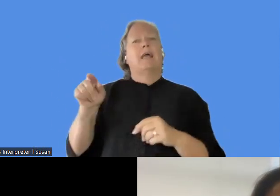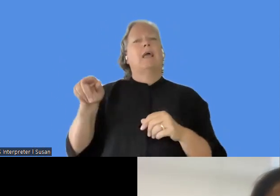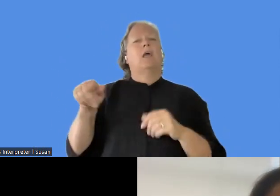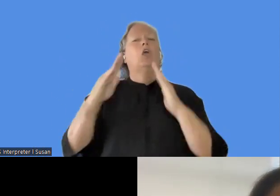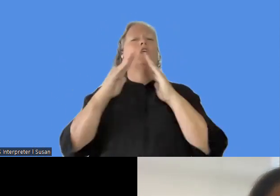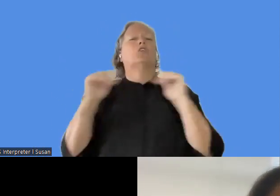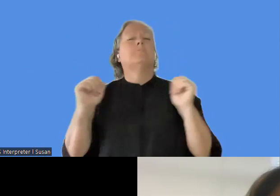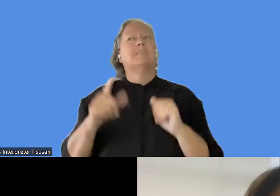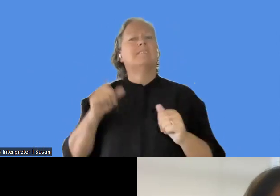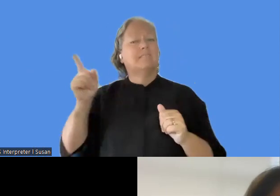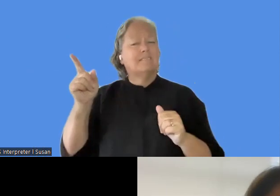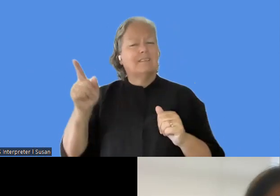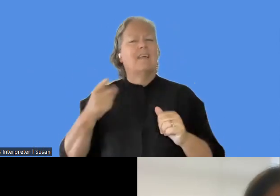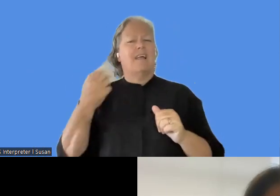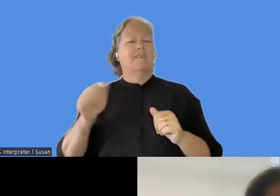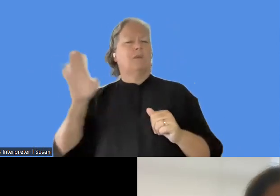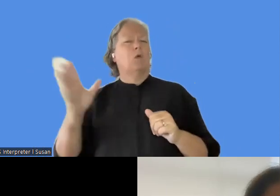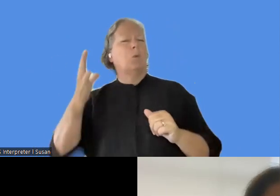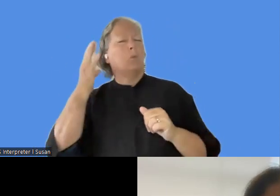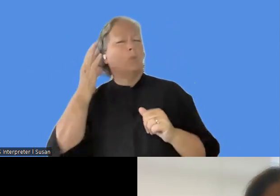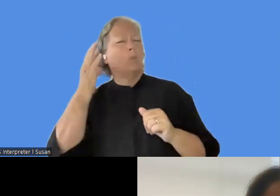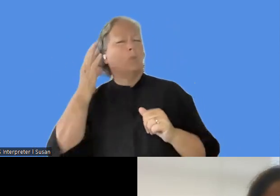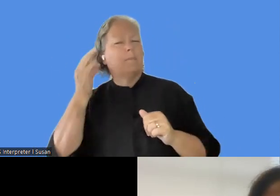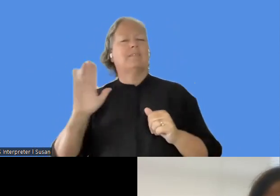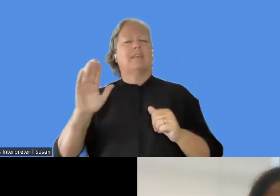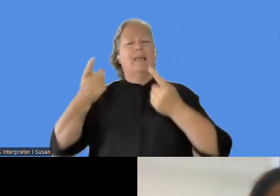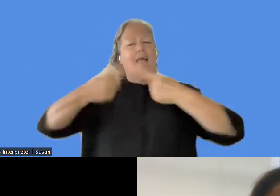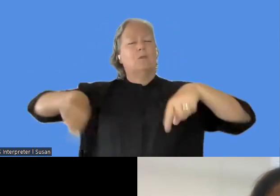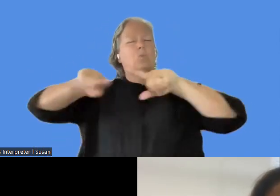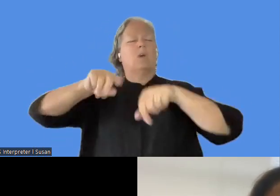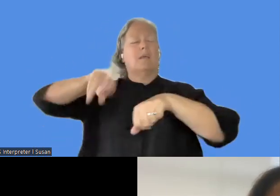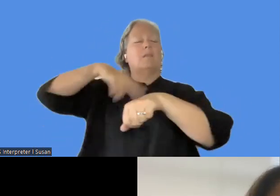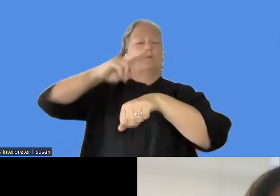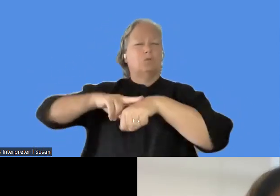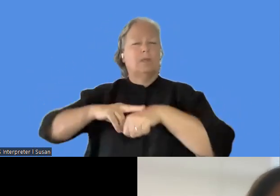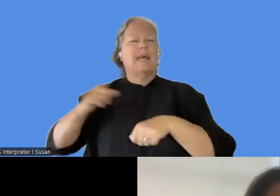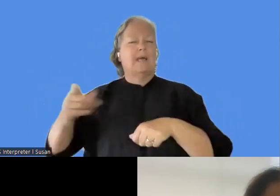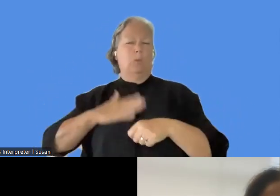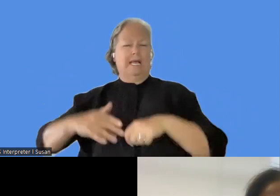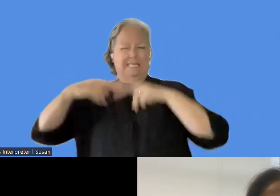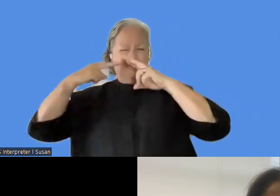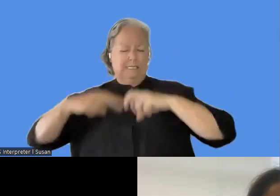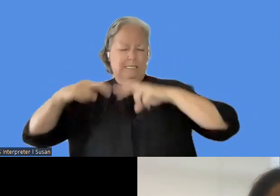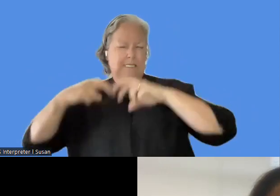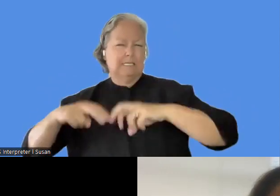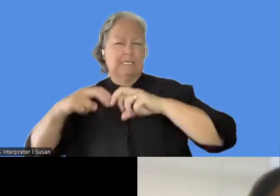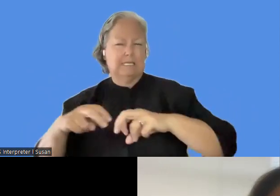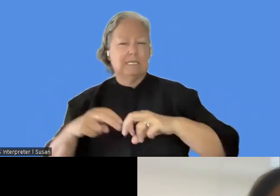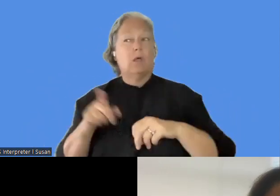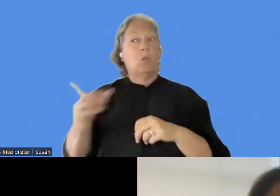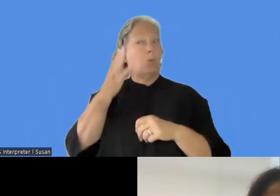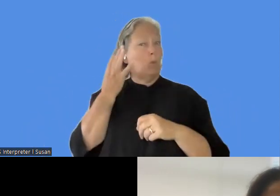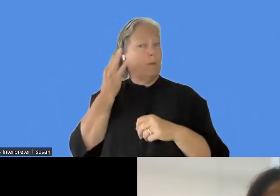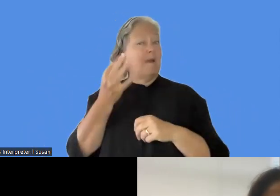the 2020 Violence Against Women with Disability Survey based on registered women who have